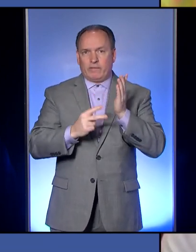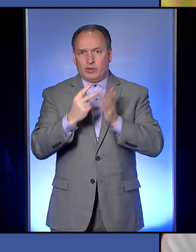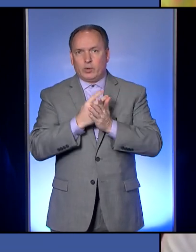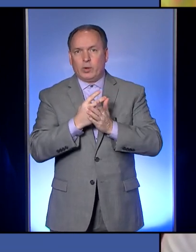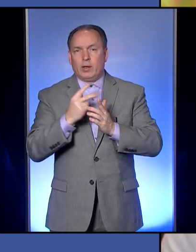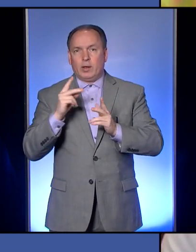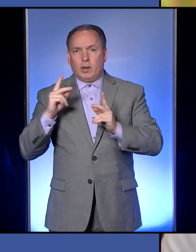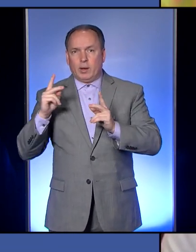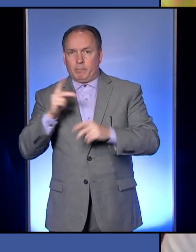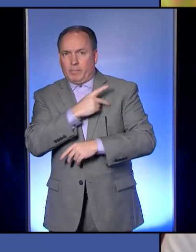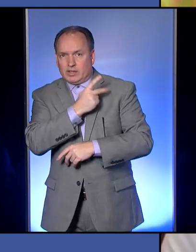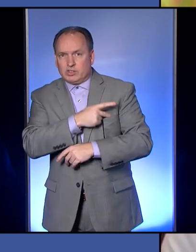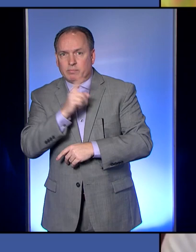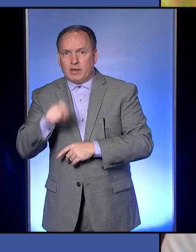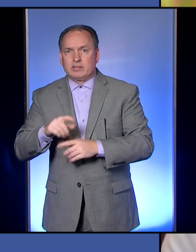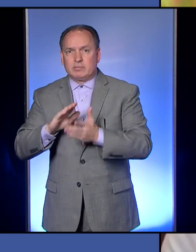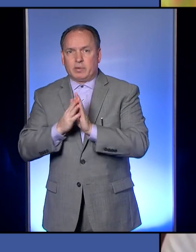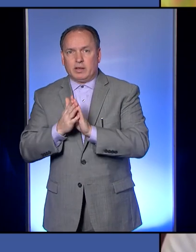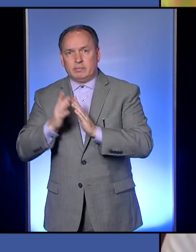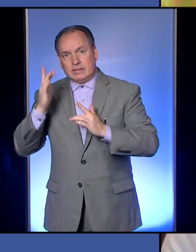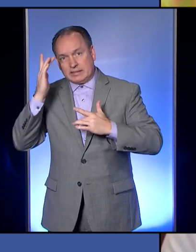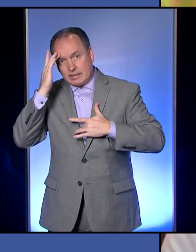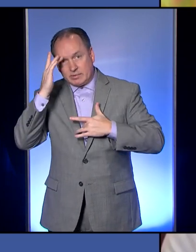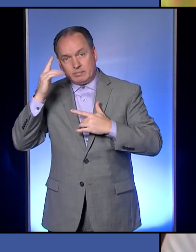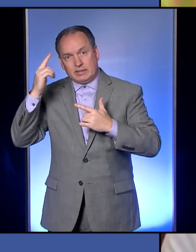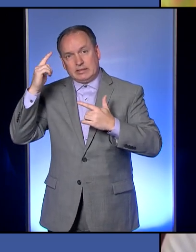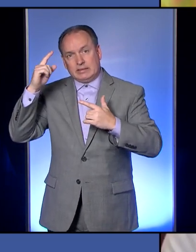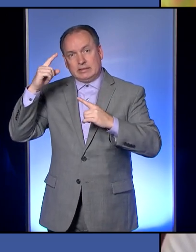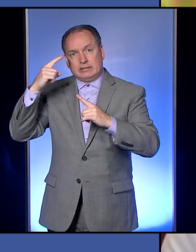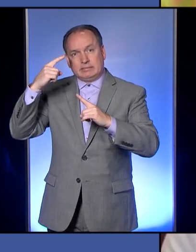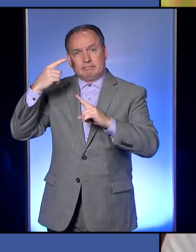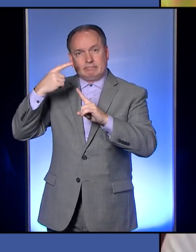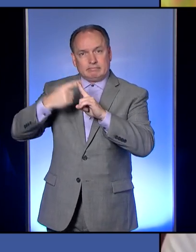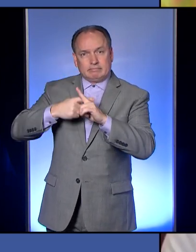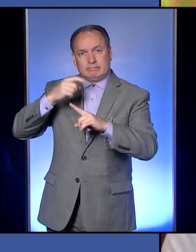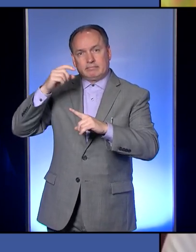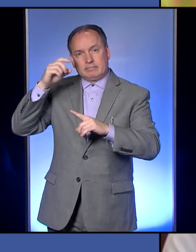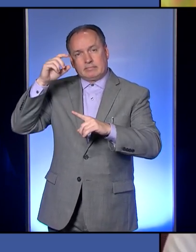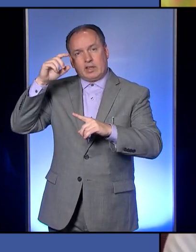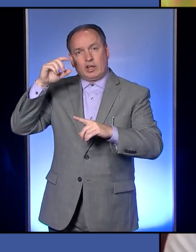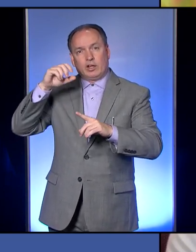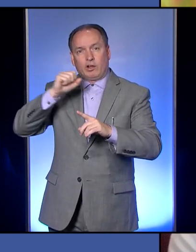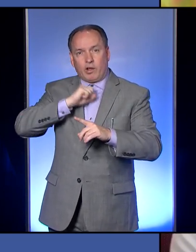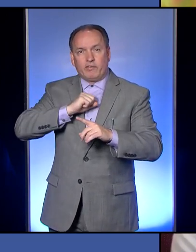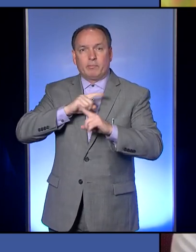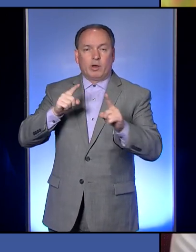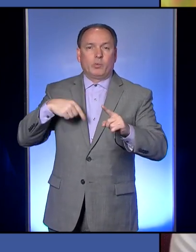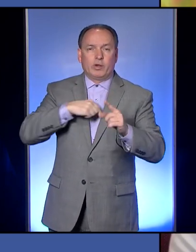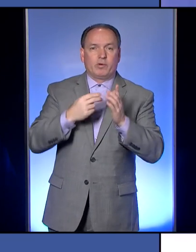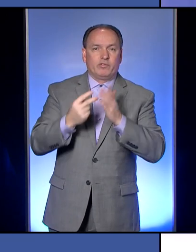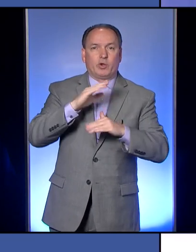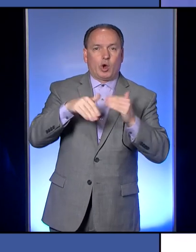must have an order. But really, other than that, we're approving all patients for testing at this time.